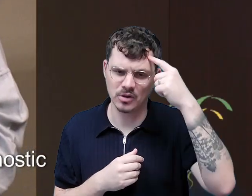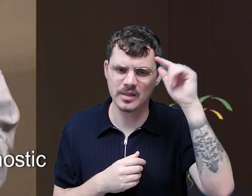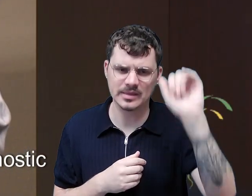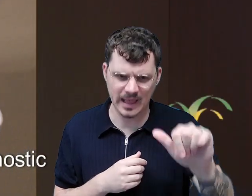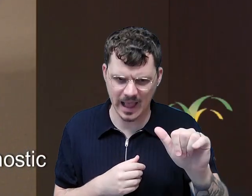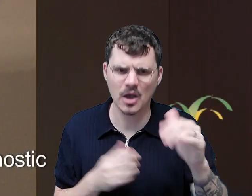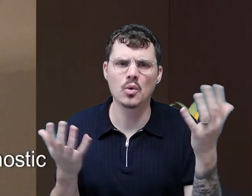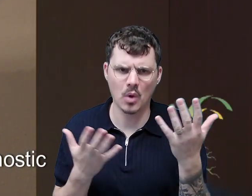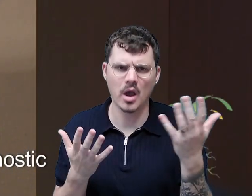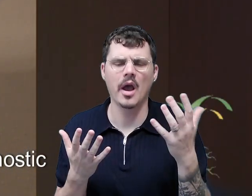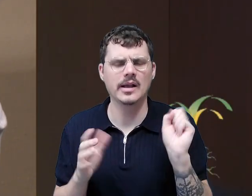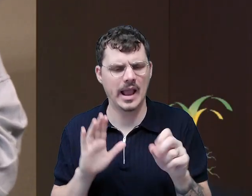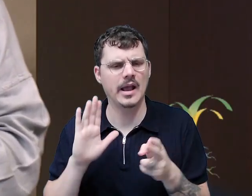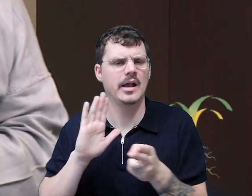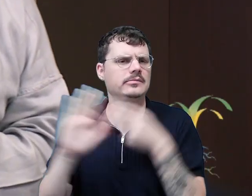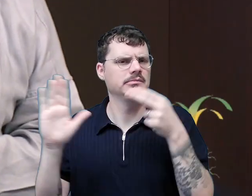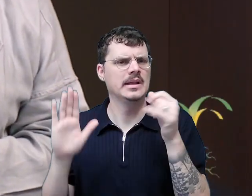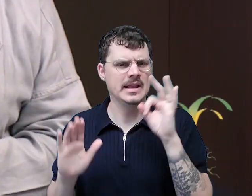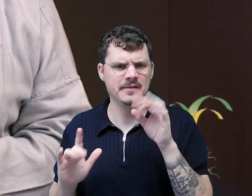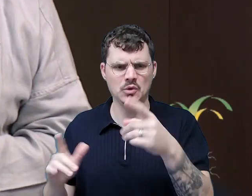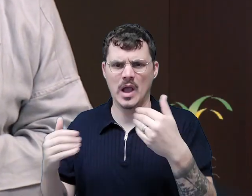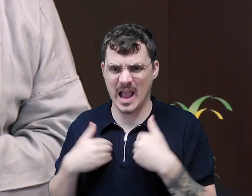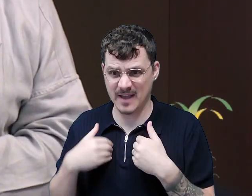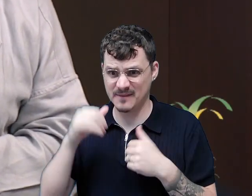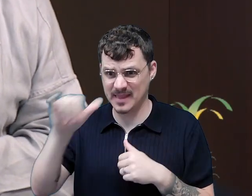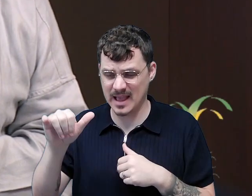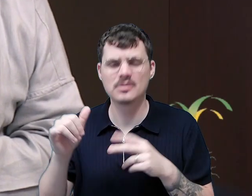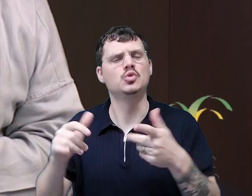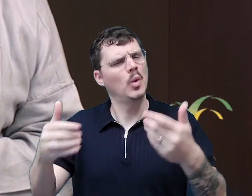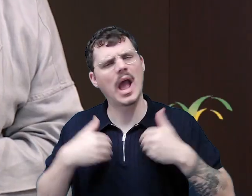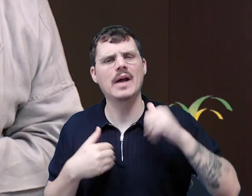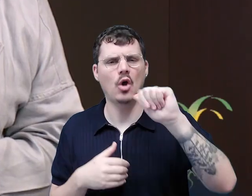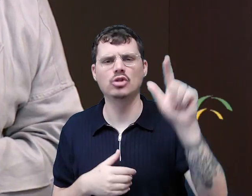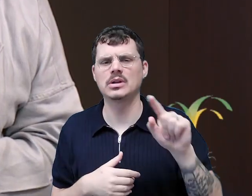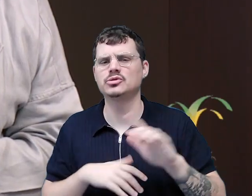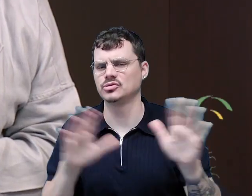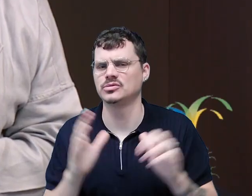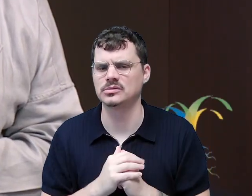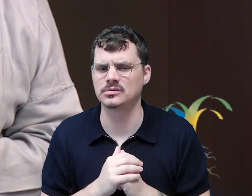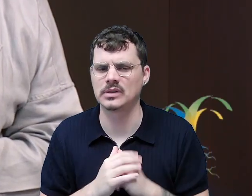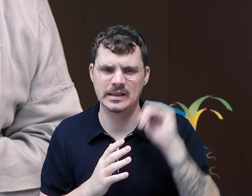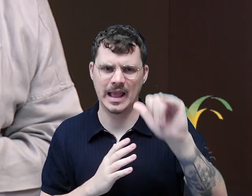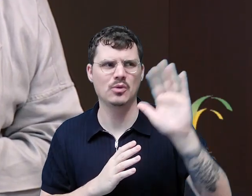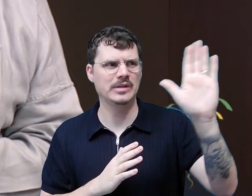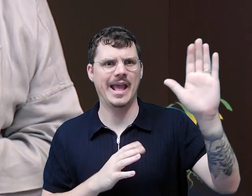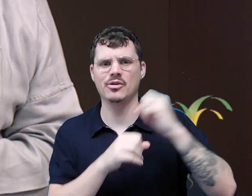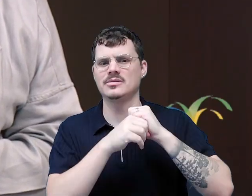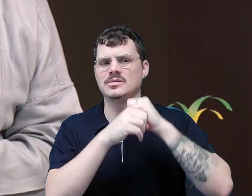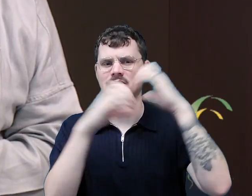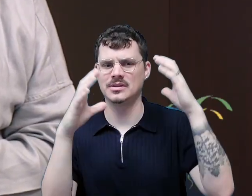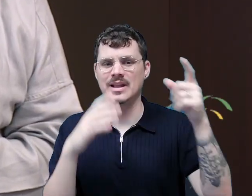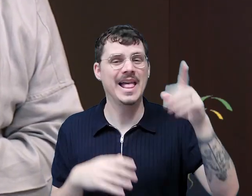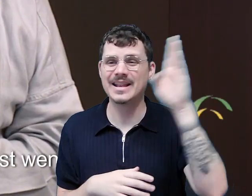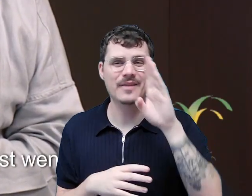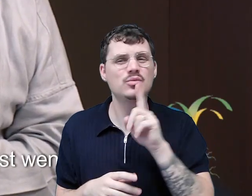to be the diagnostic sign. If you got this, you got Alzheimer's. That was the